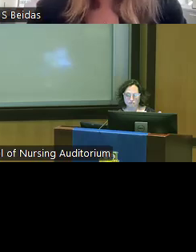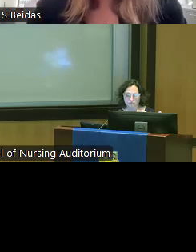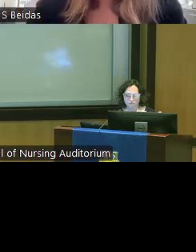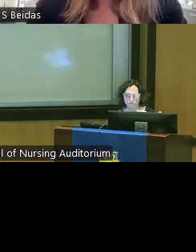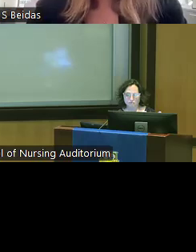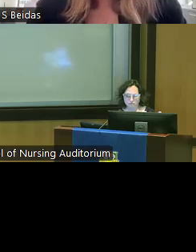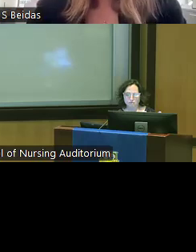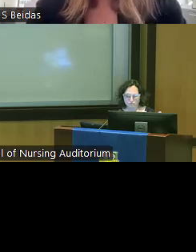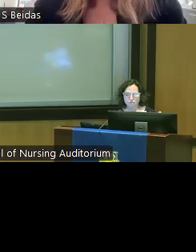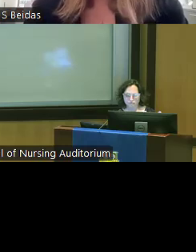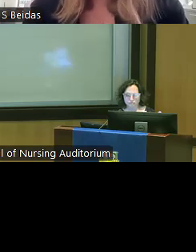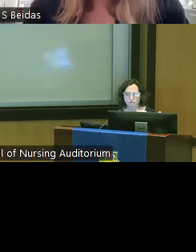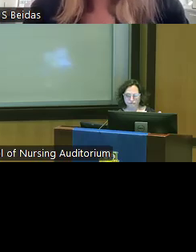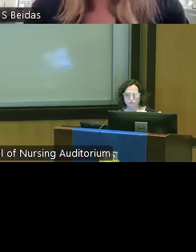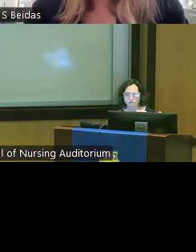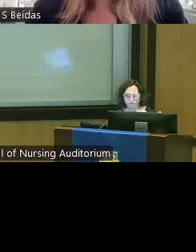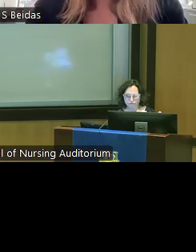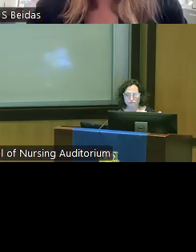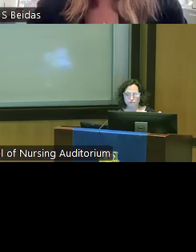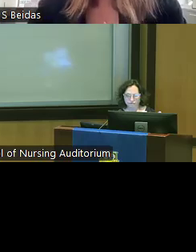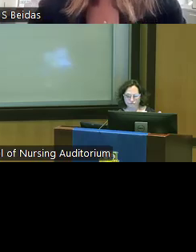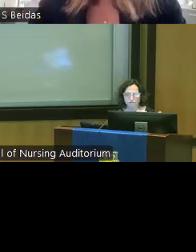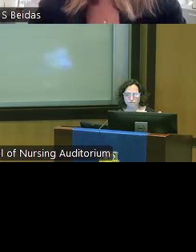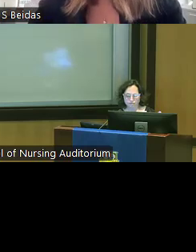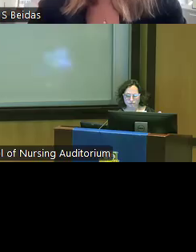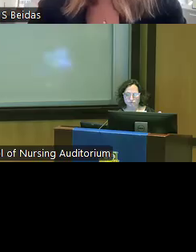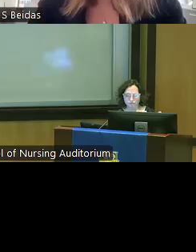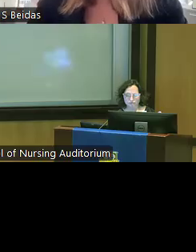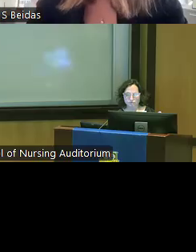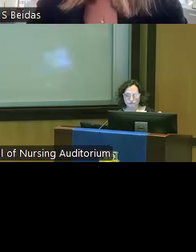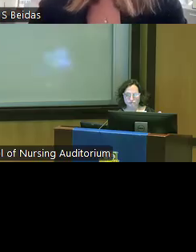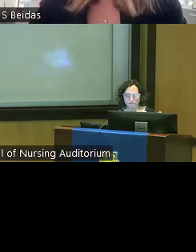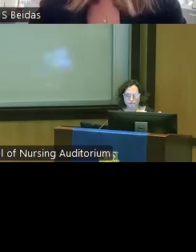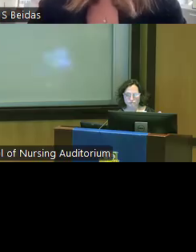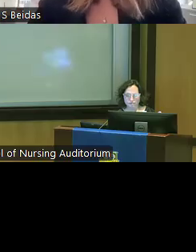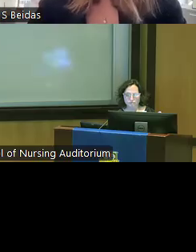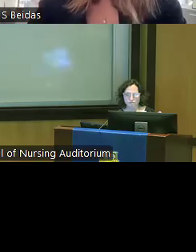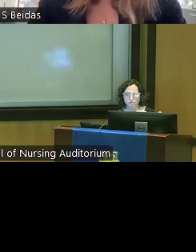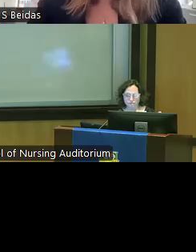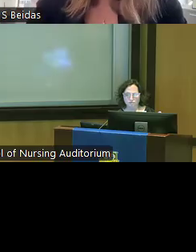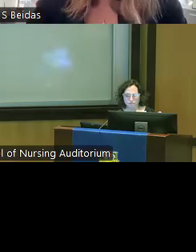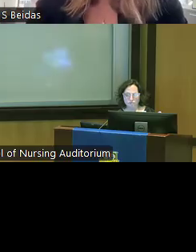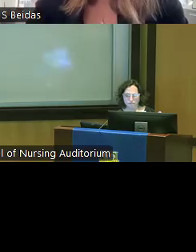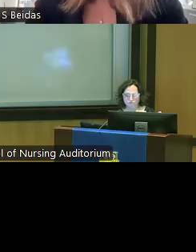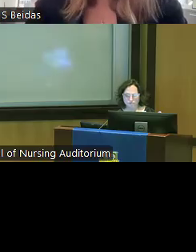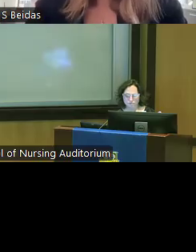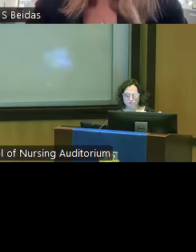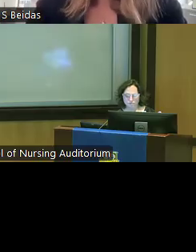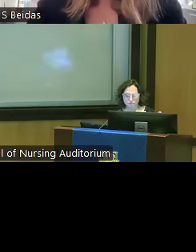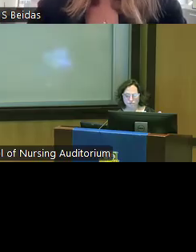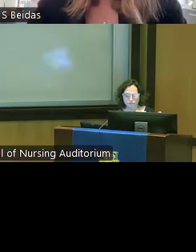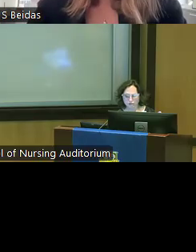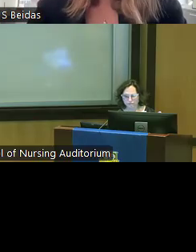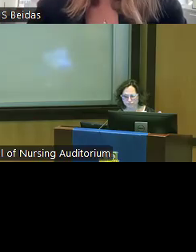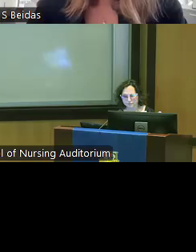apprenticed opportunities to kind of really see what it looks like to do implementation science work is also a really